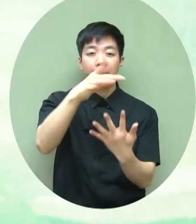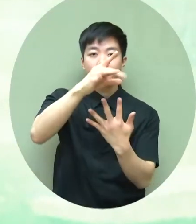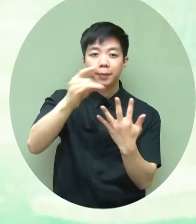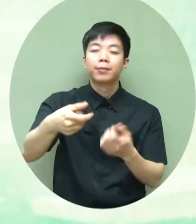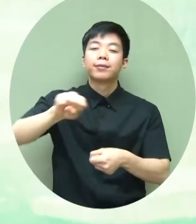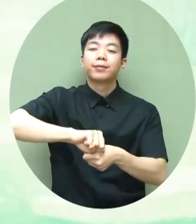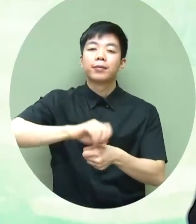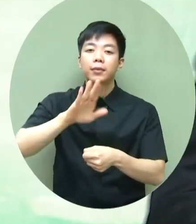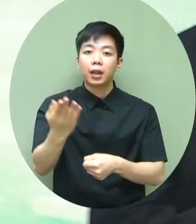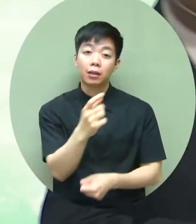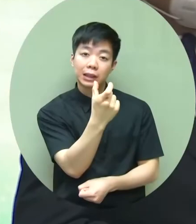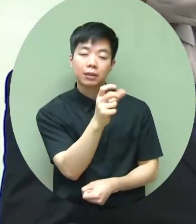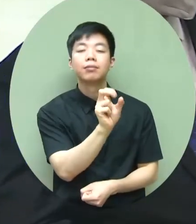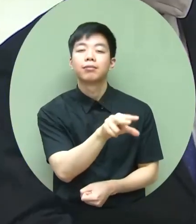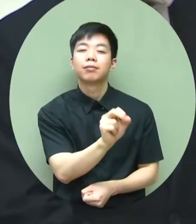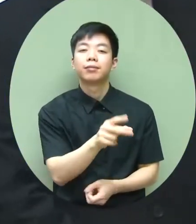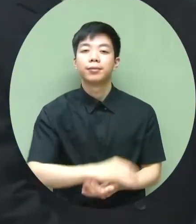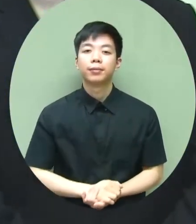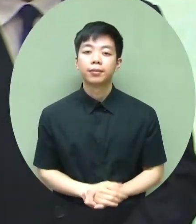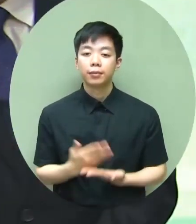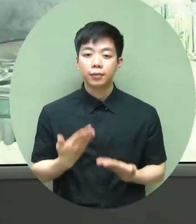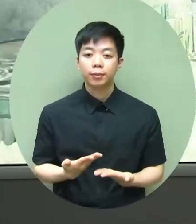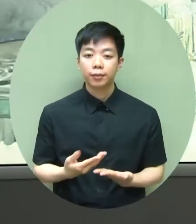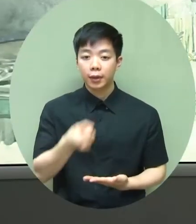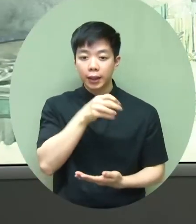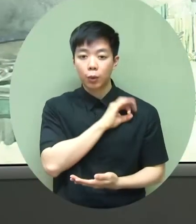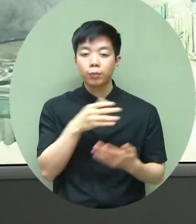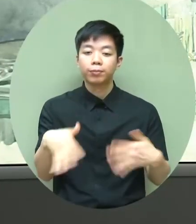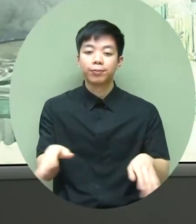more expeditious, and there will be more choices, but